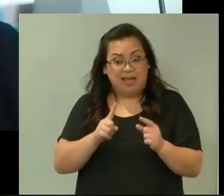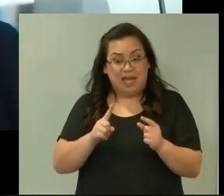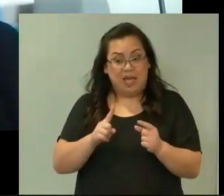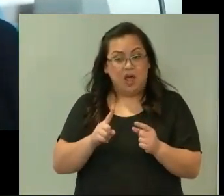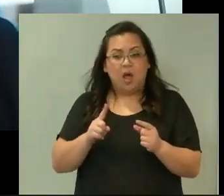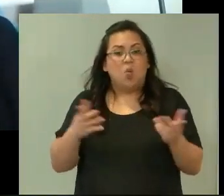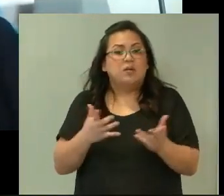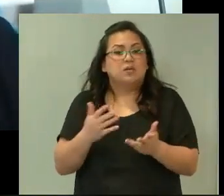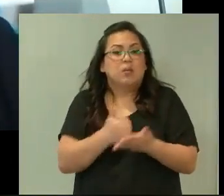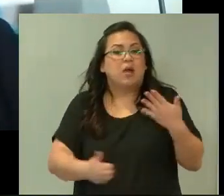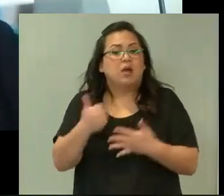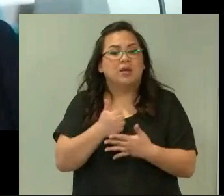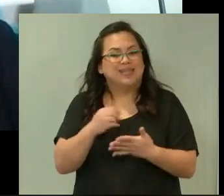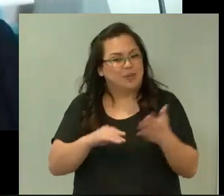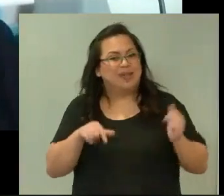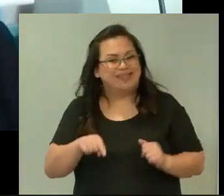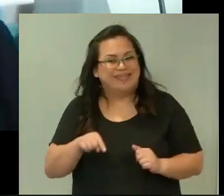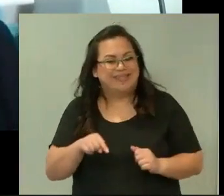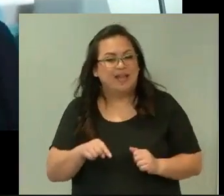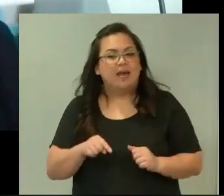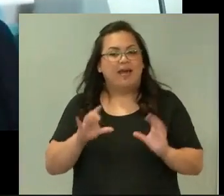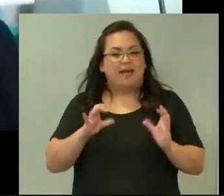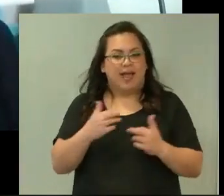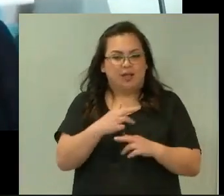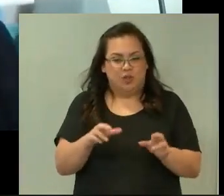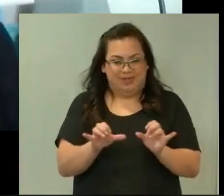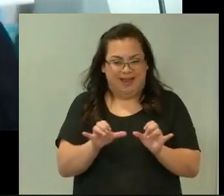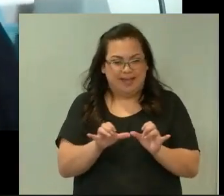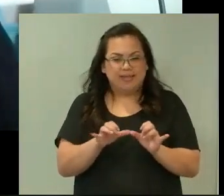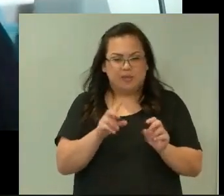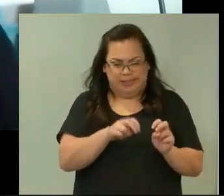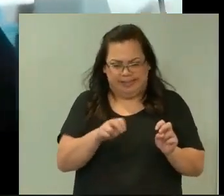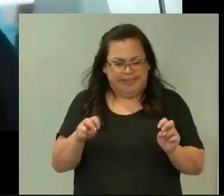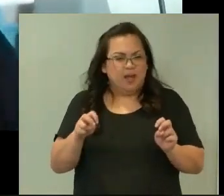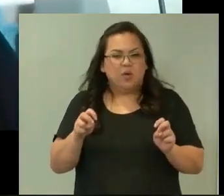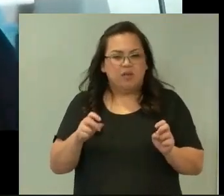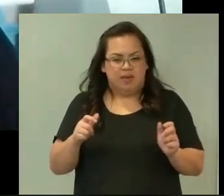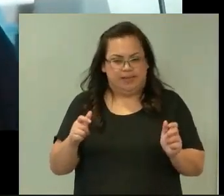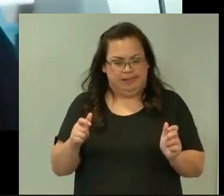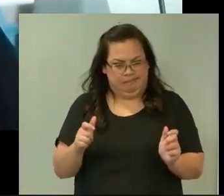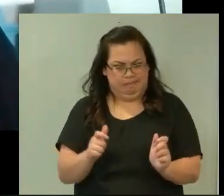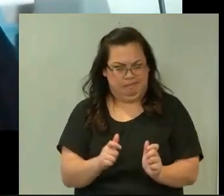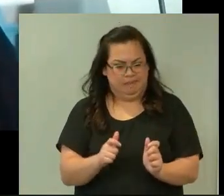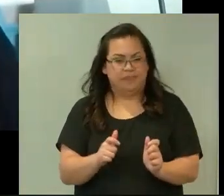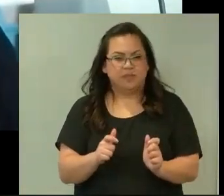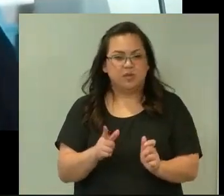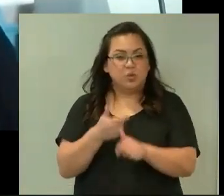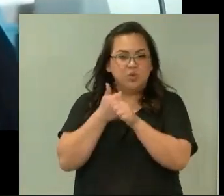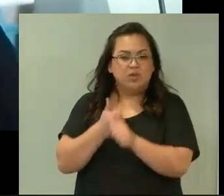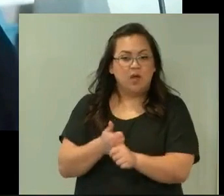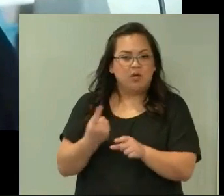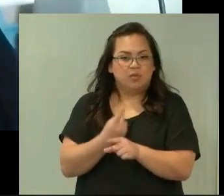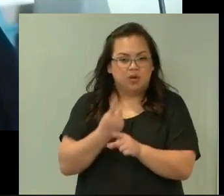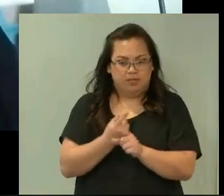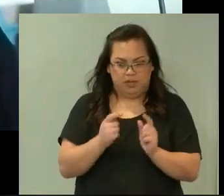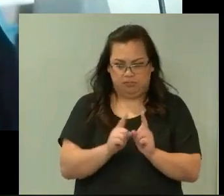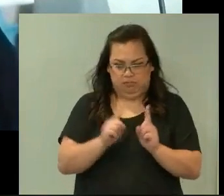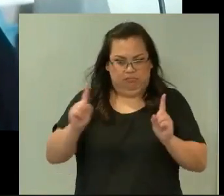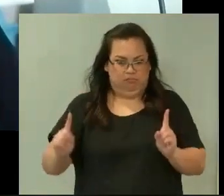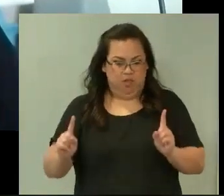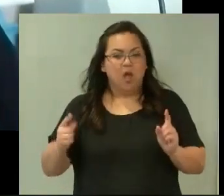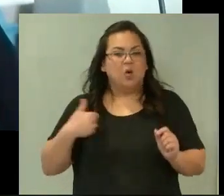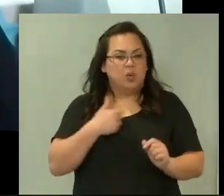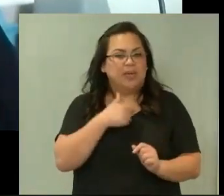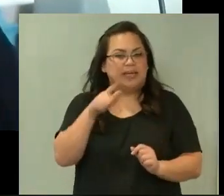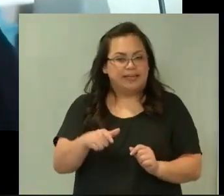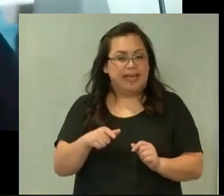state. Class sizes have to be lowered in order to abide by social distancing, right? We